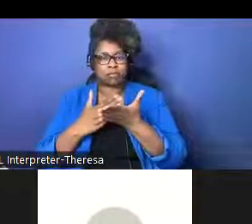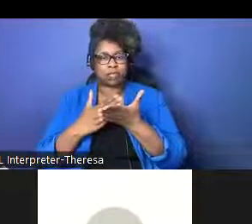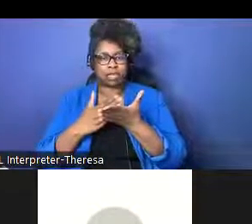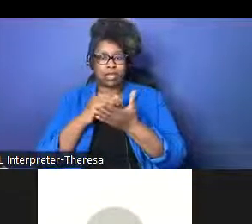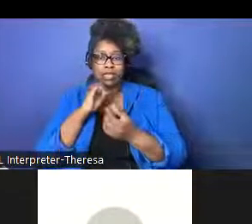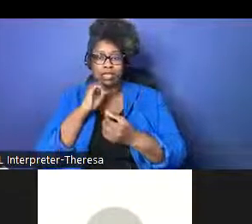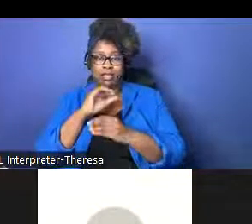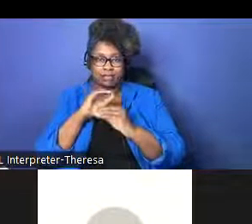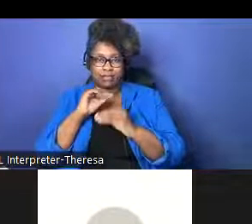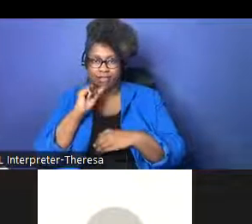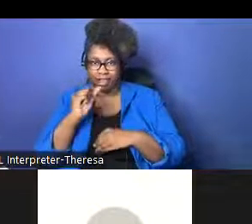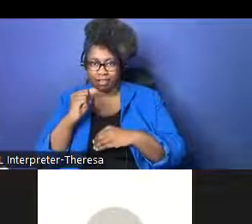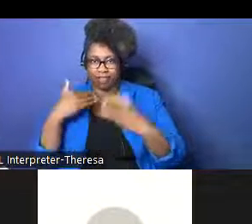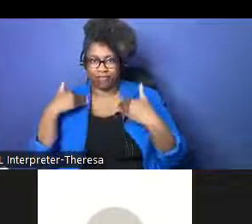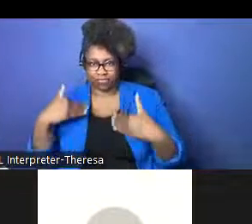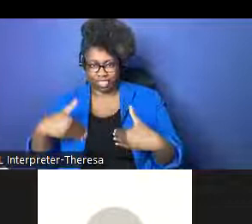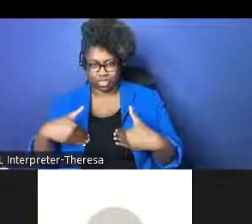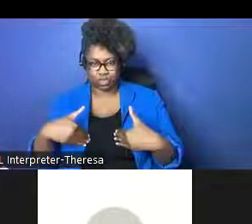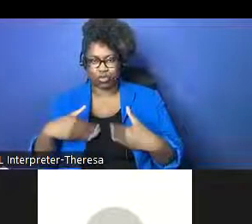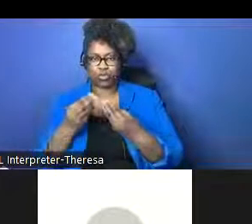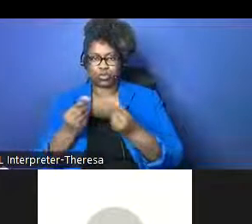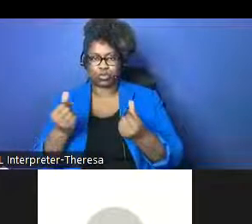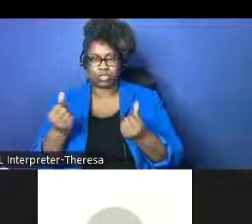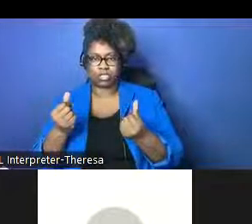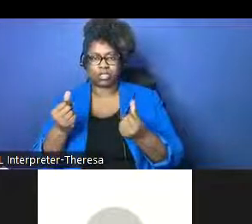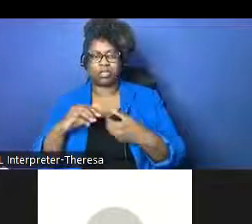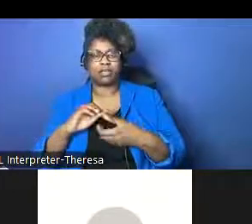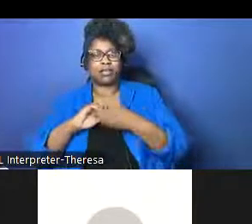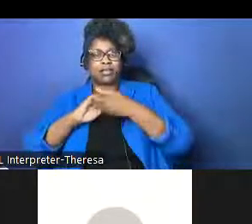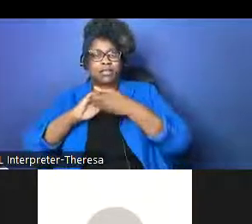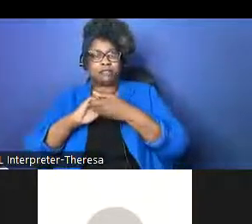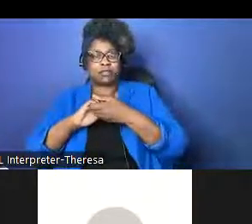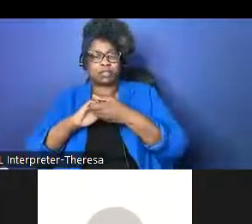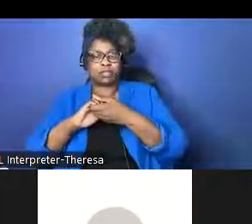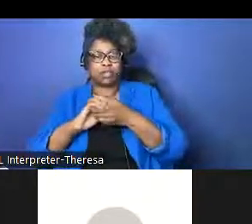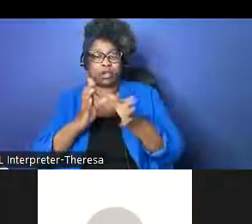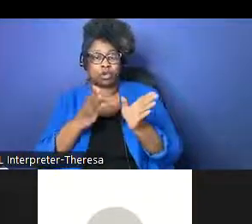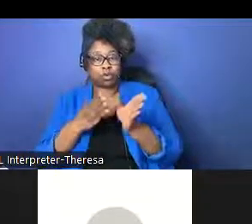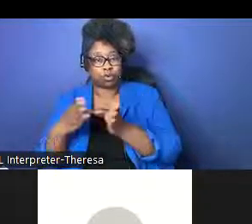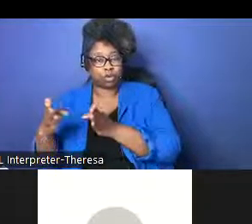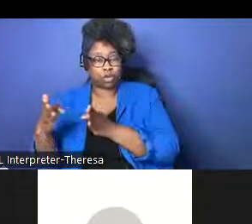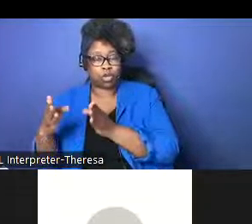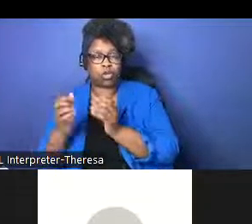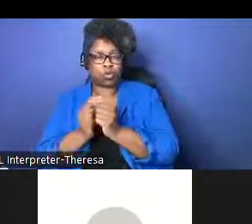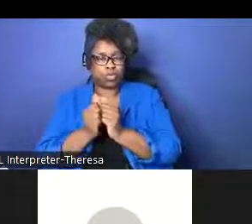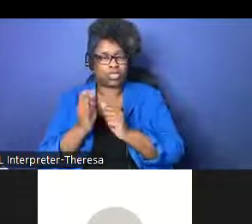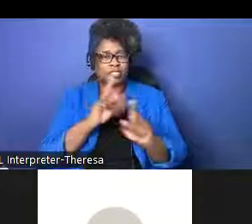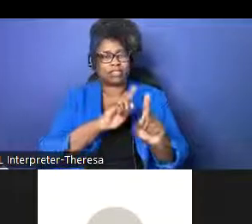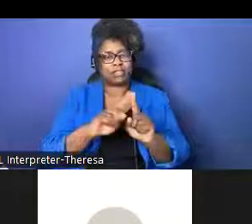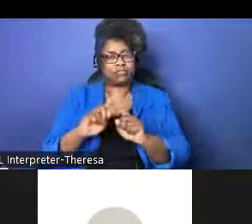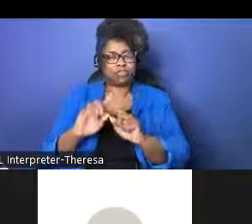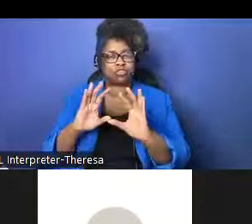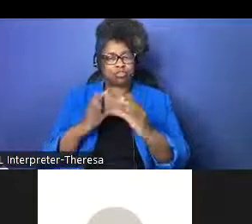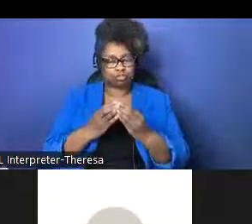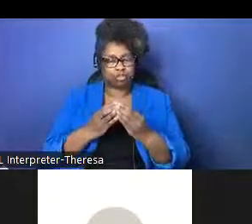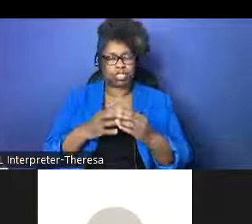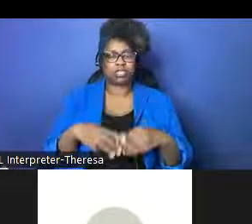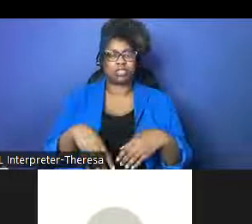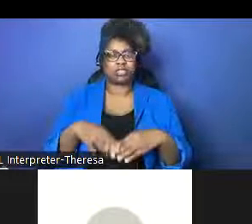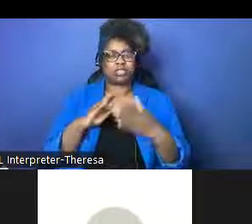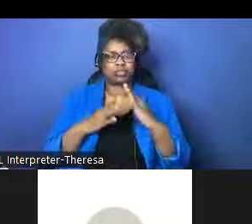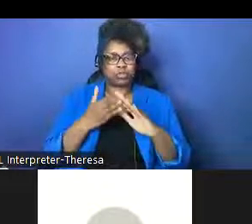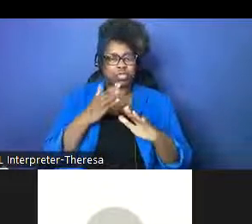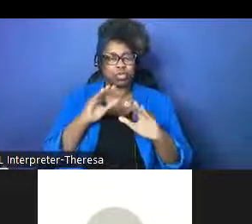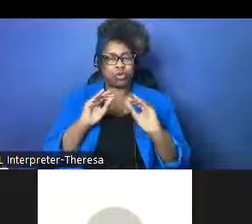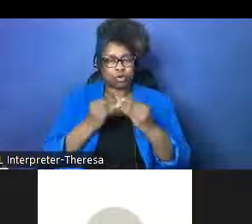non-physical solutions where there would be collaboration and coordination across groups, like with community organizations, schools, and